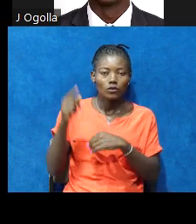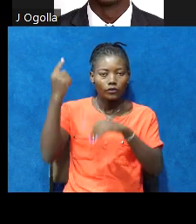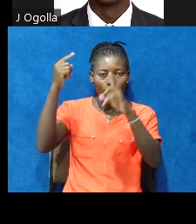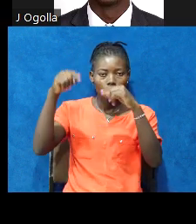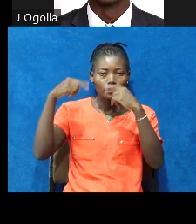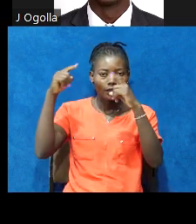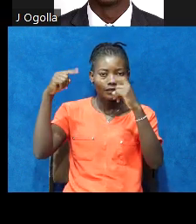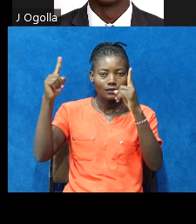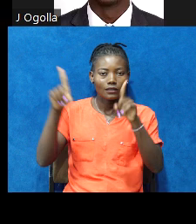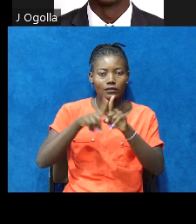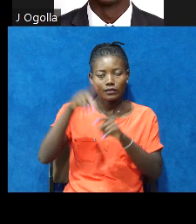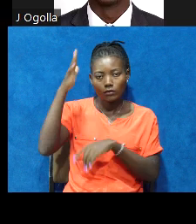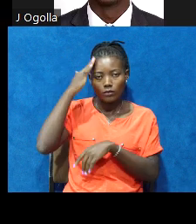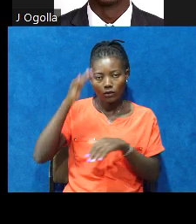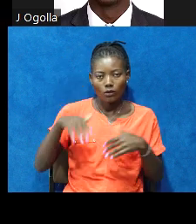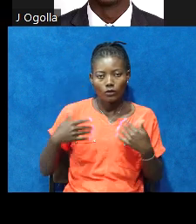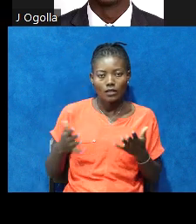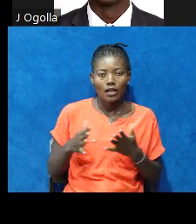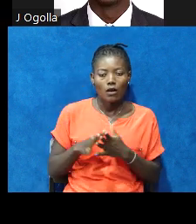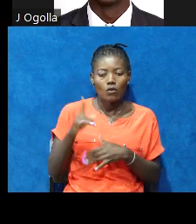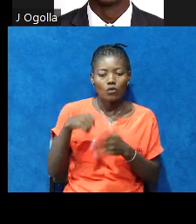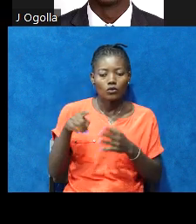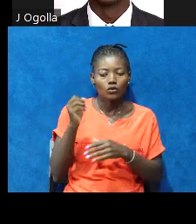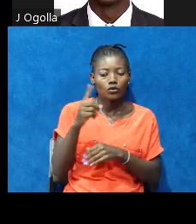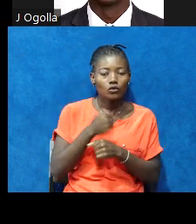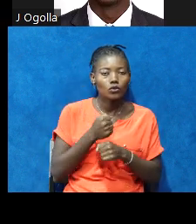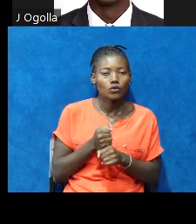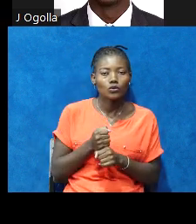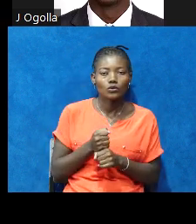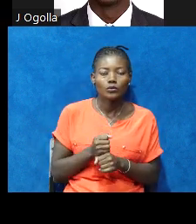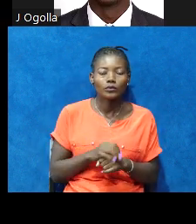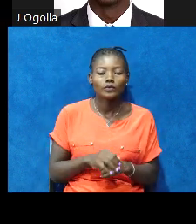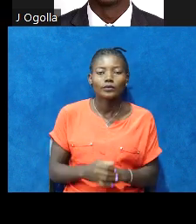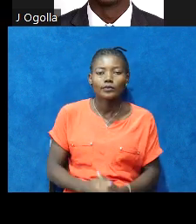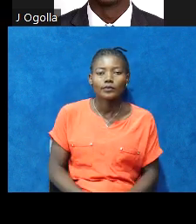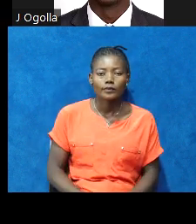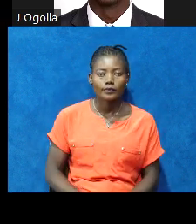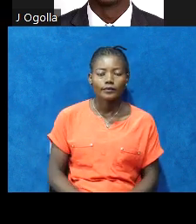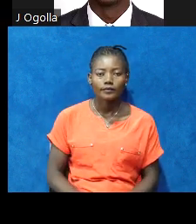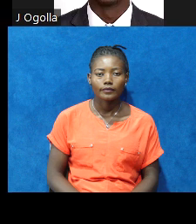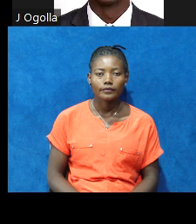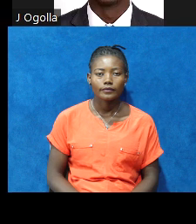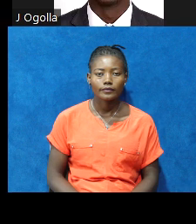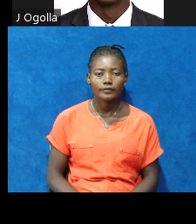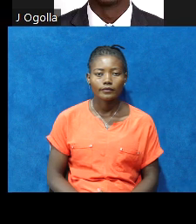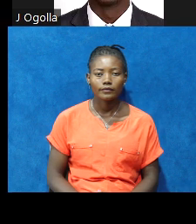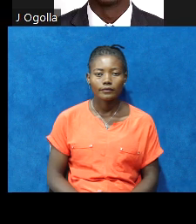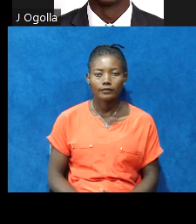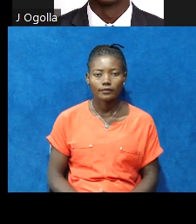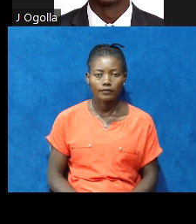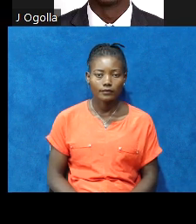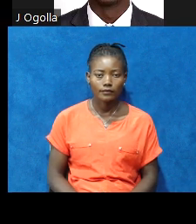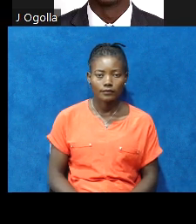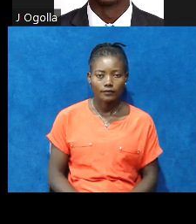the success, and get used to knowing how, you know, what it needs to do when it needs to do the work it needs.